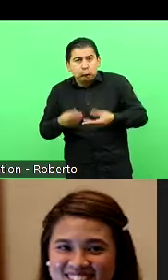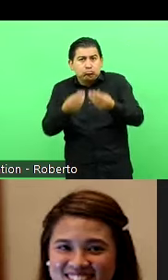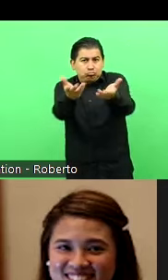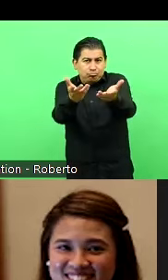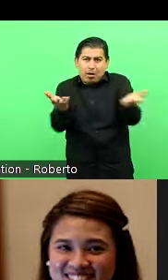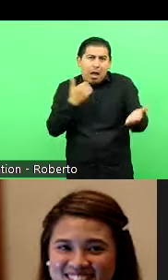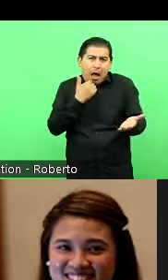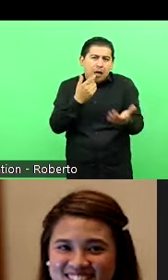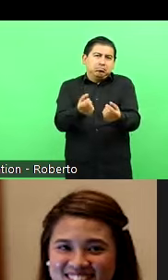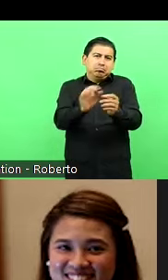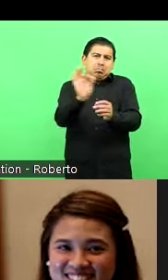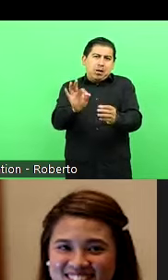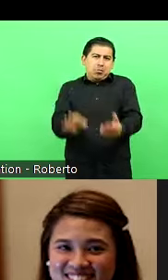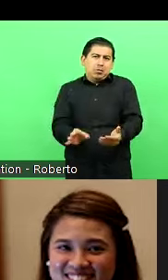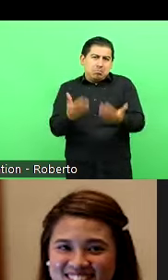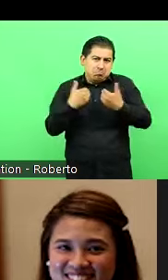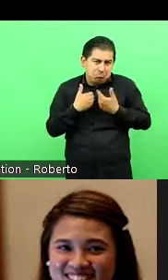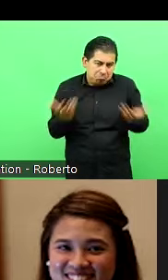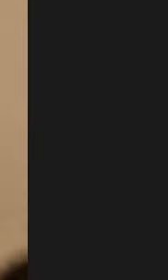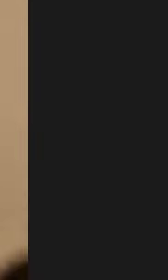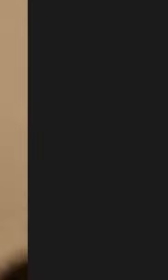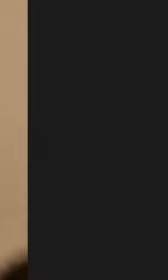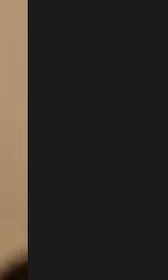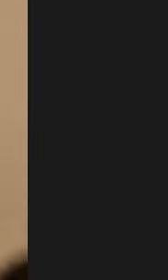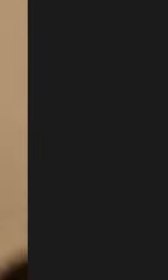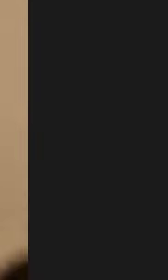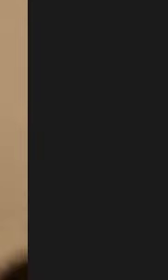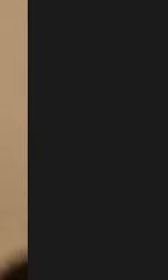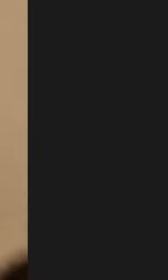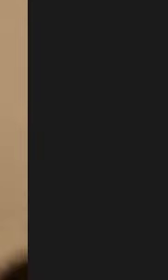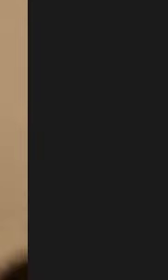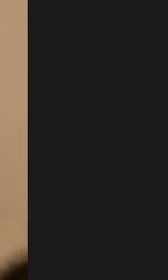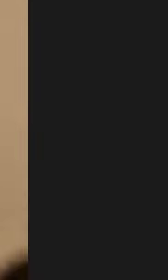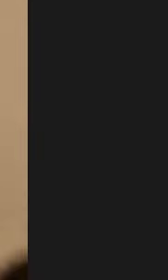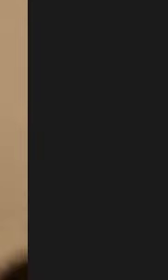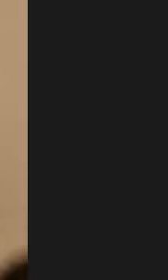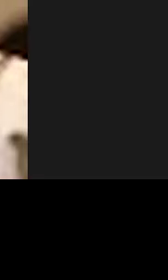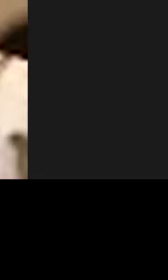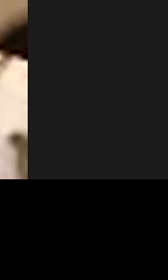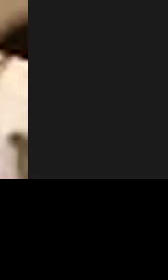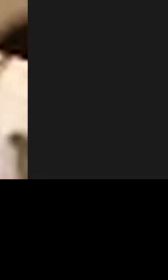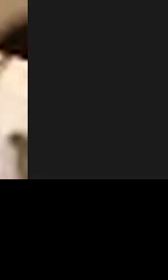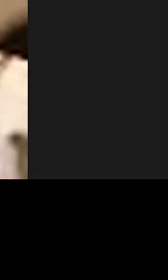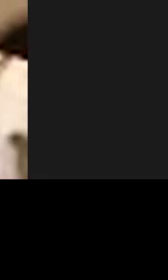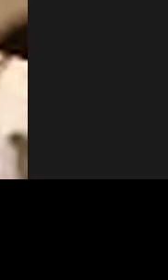you, Bianca. There are some questions in the Q&A. If you can just have a look at them and